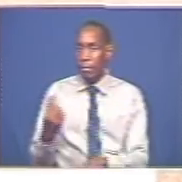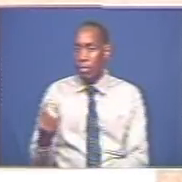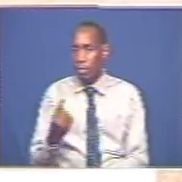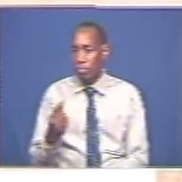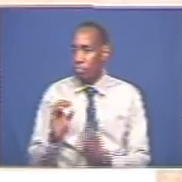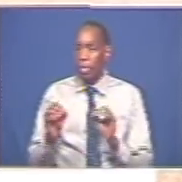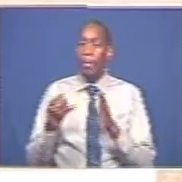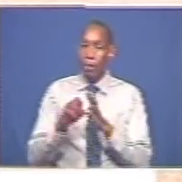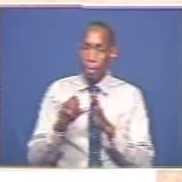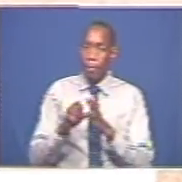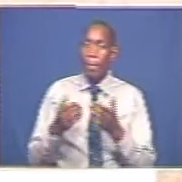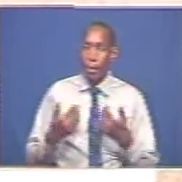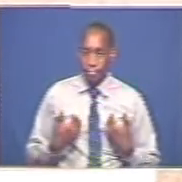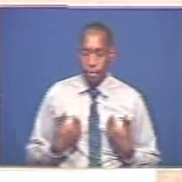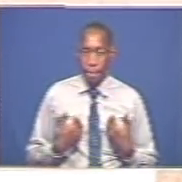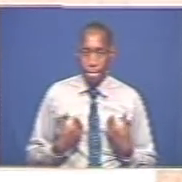problem.